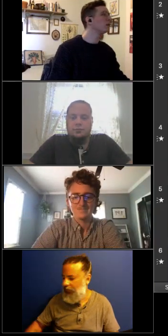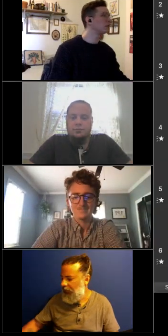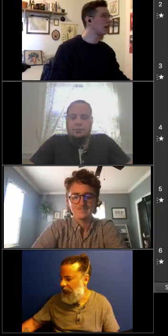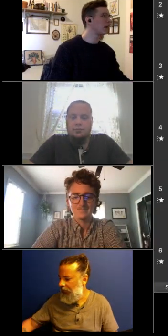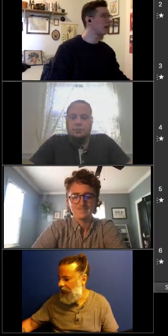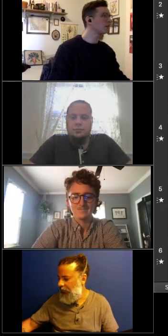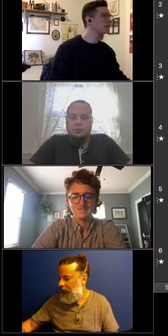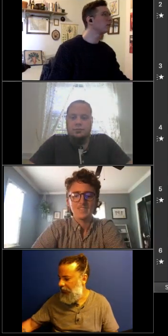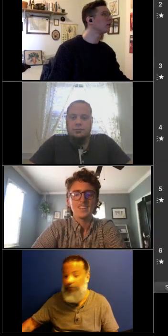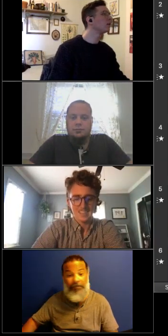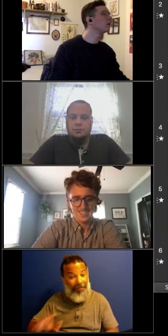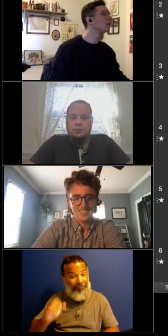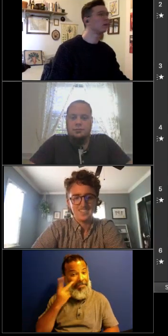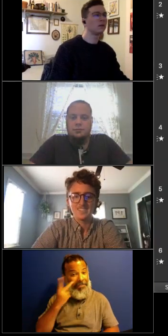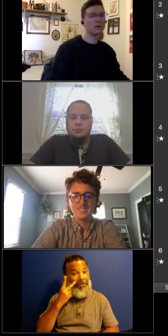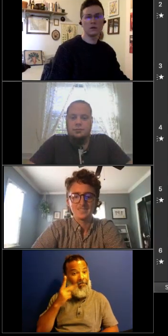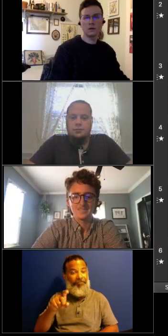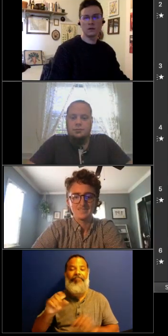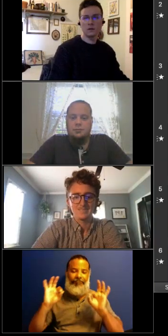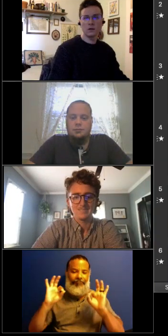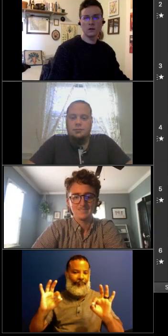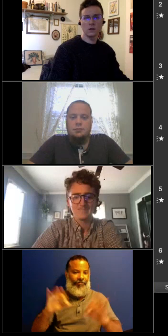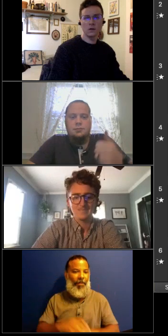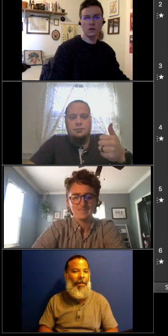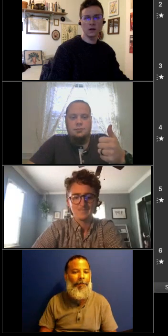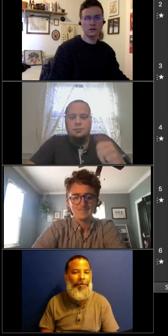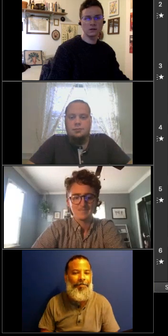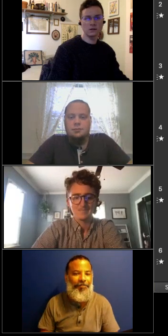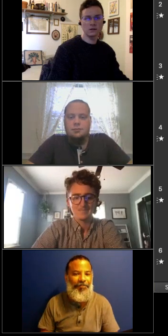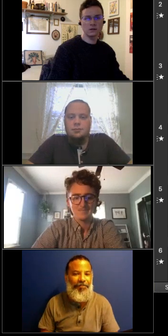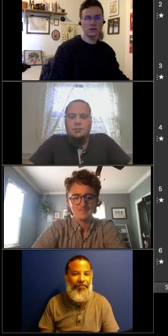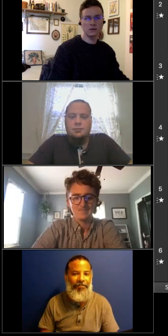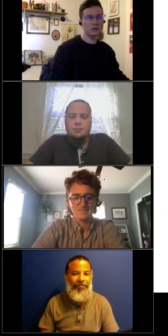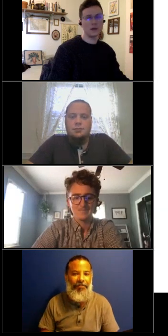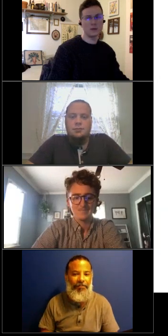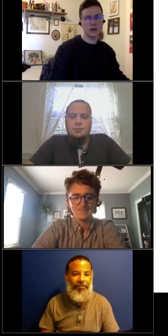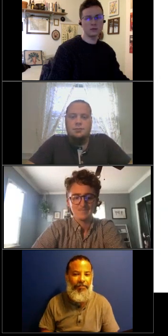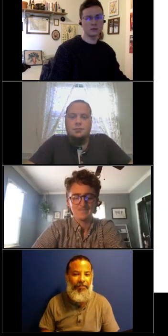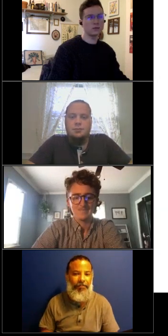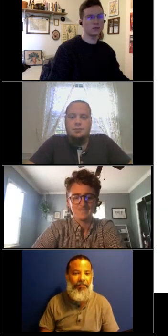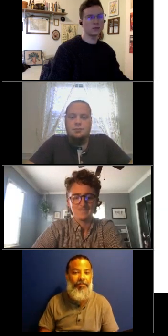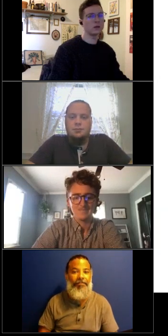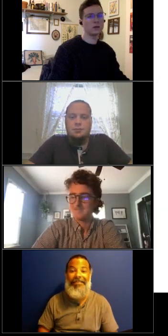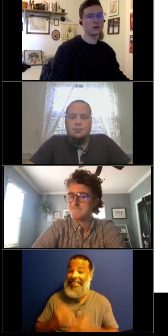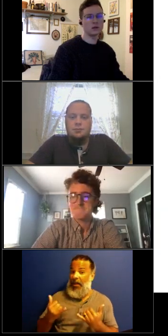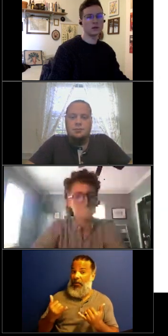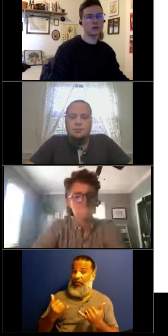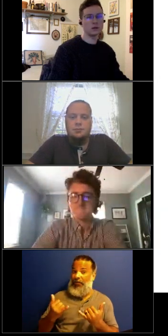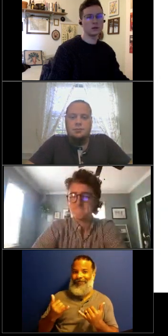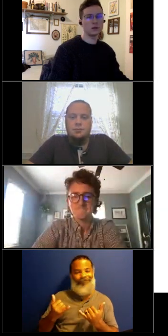Okay, you can see that? Yes. Okay. And how about now?